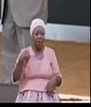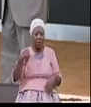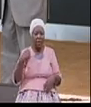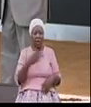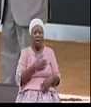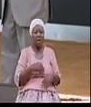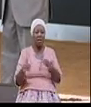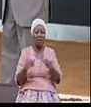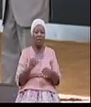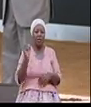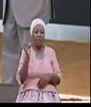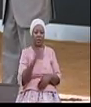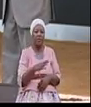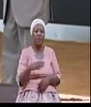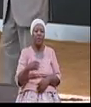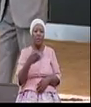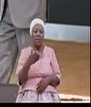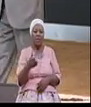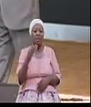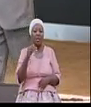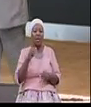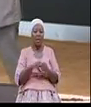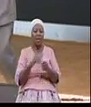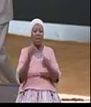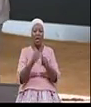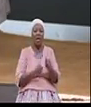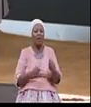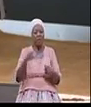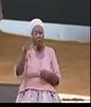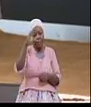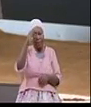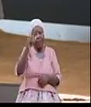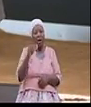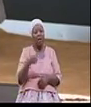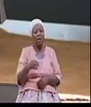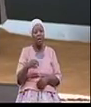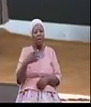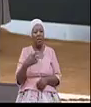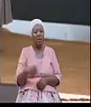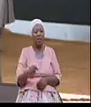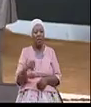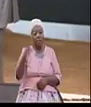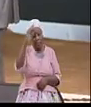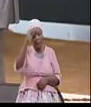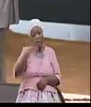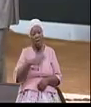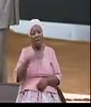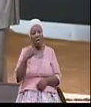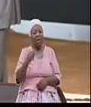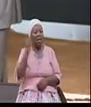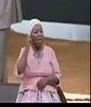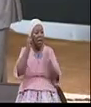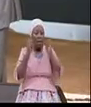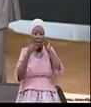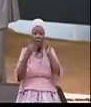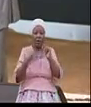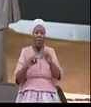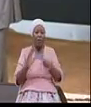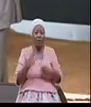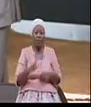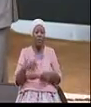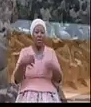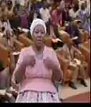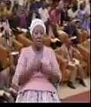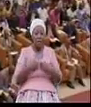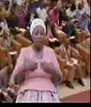cast therein every man the earrings of his prey. Verse